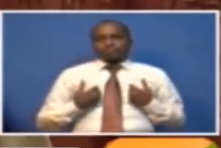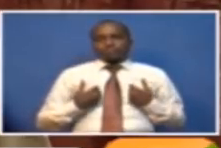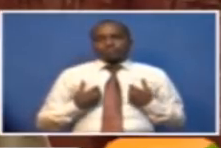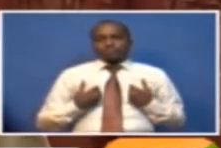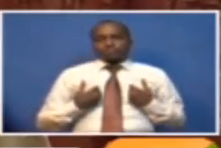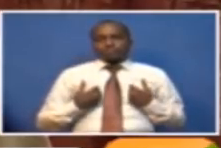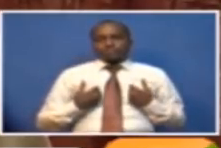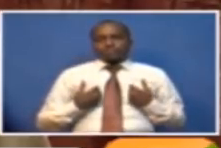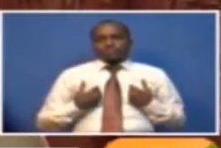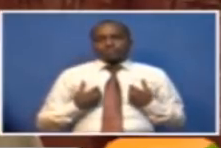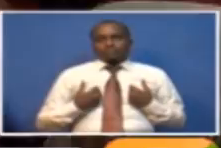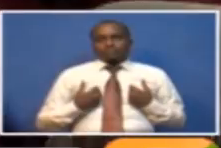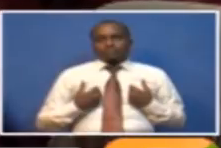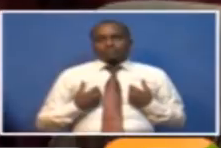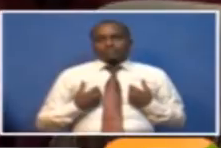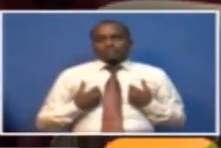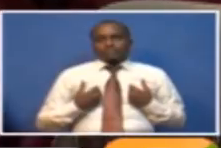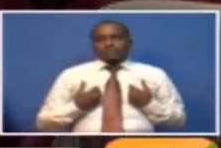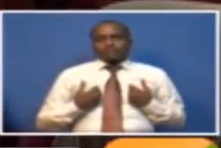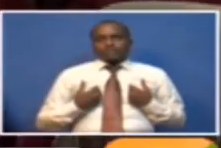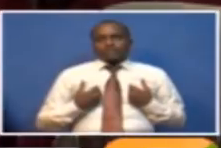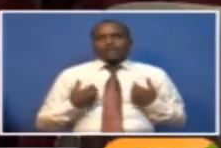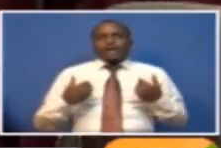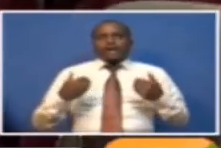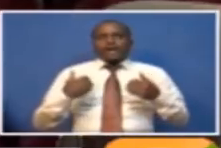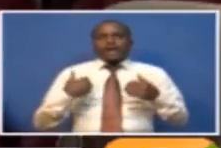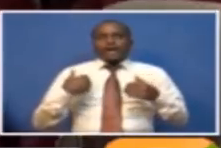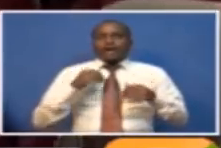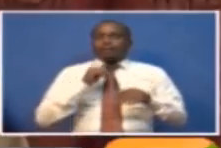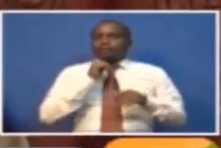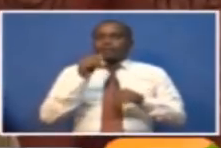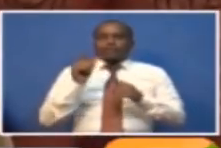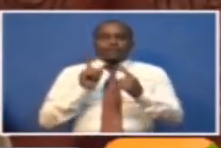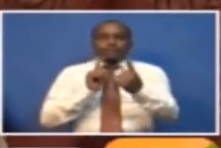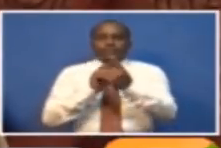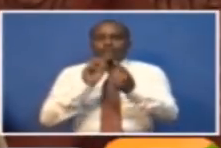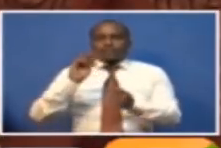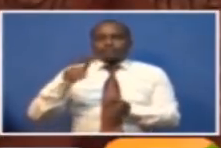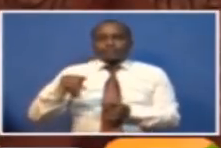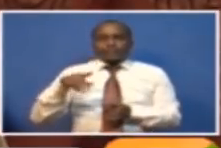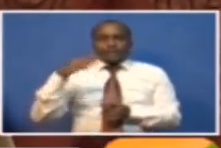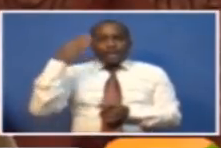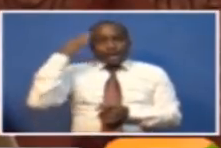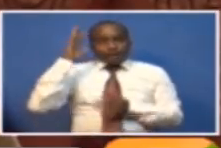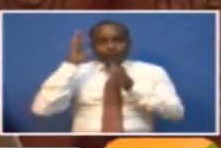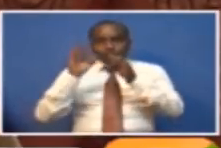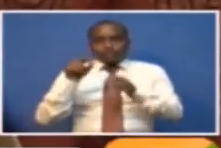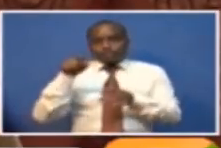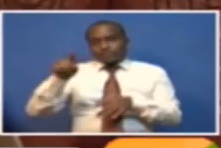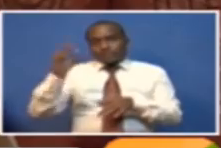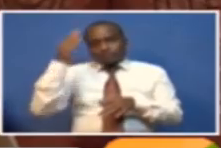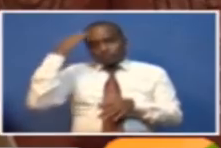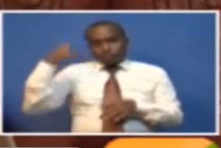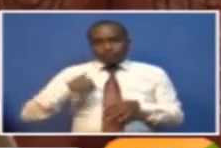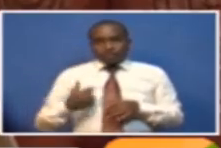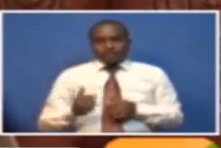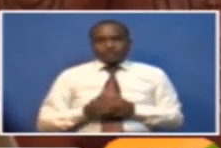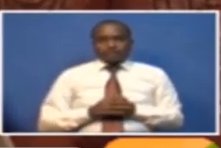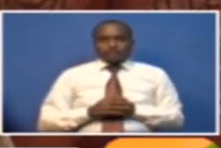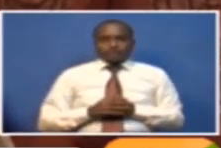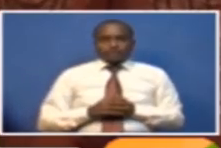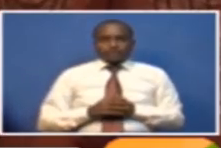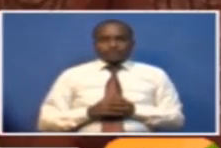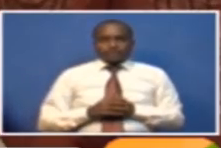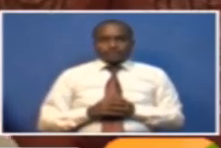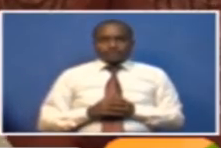this parliament. I have not met that honorable member. I don't know whether he knows me. I don't know.